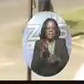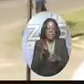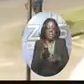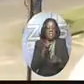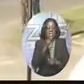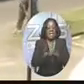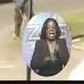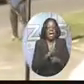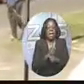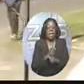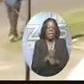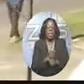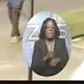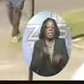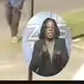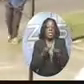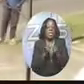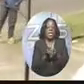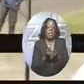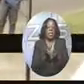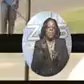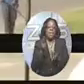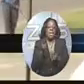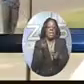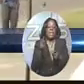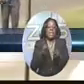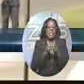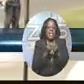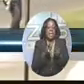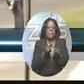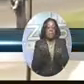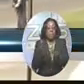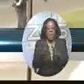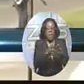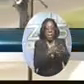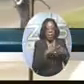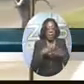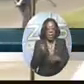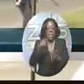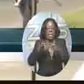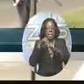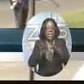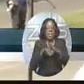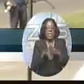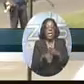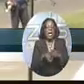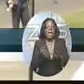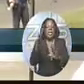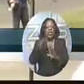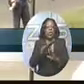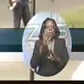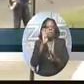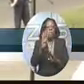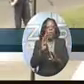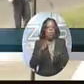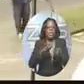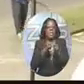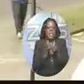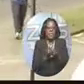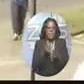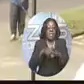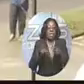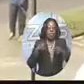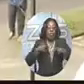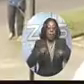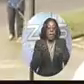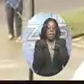tournament, and the U.S. teams came in and very competitive. The top four teams in Grand Bahama held their own, did really,